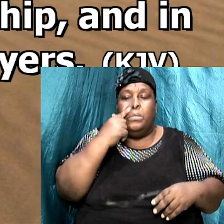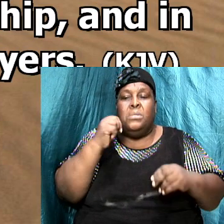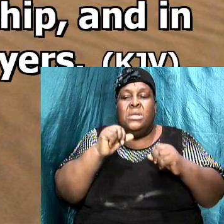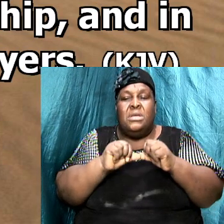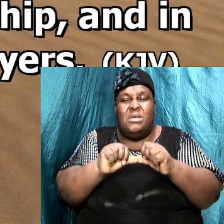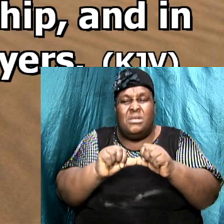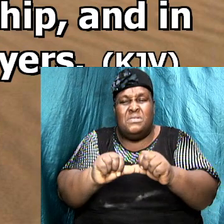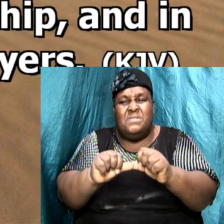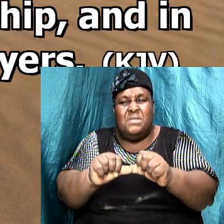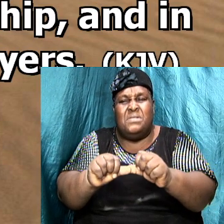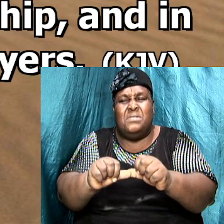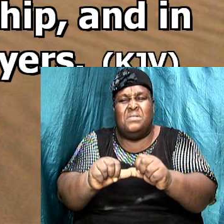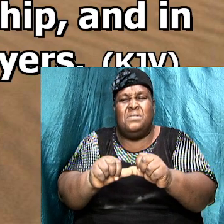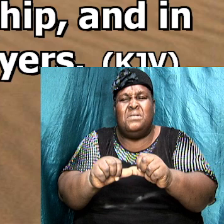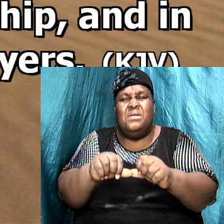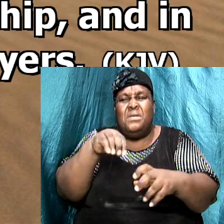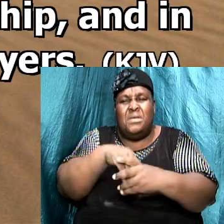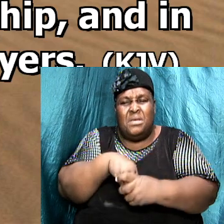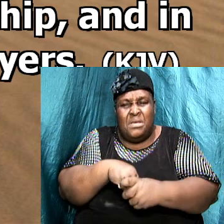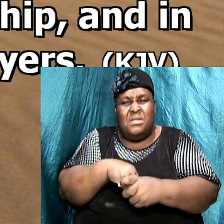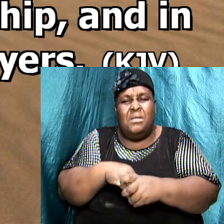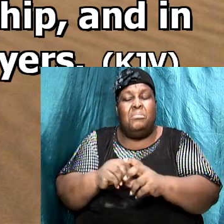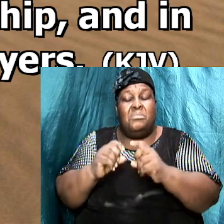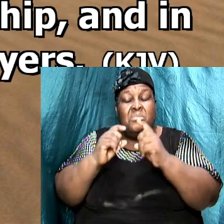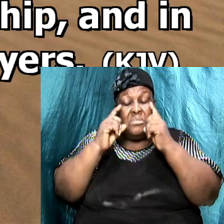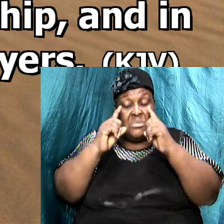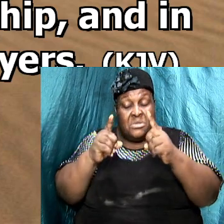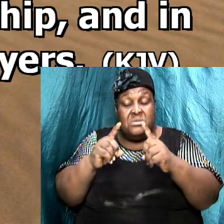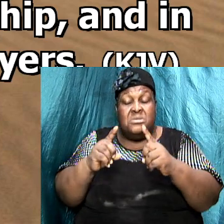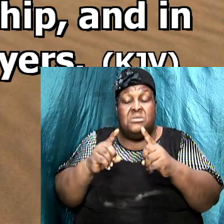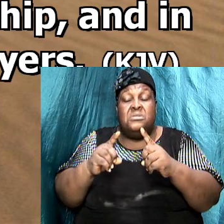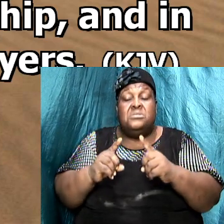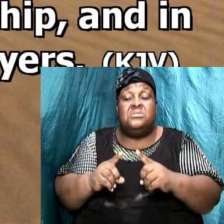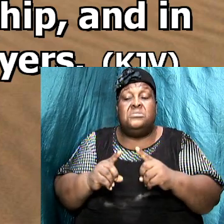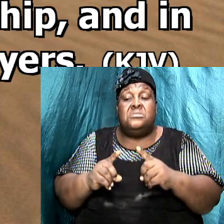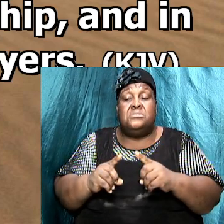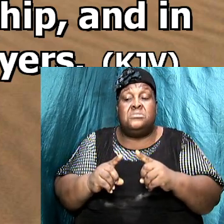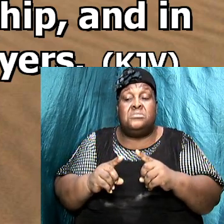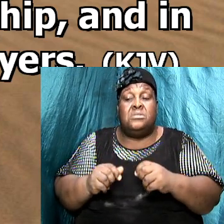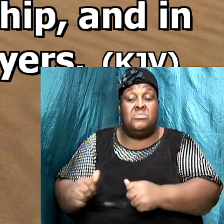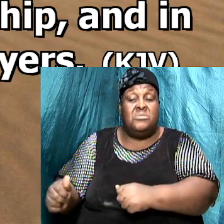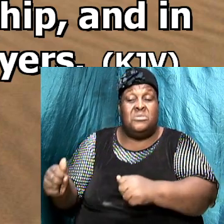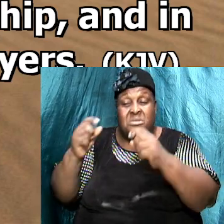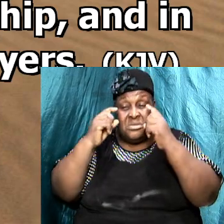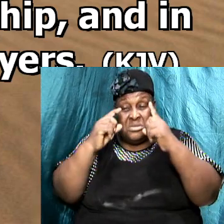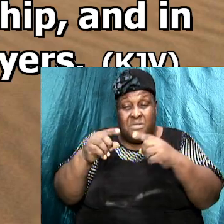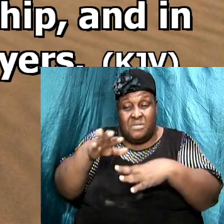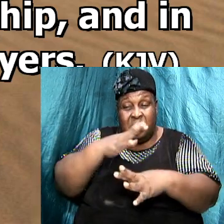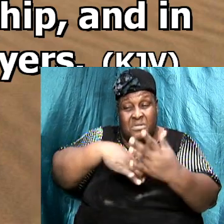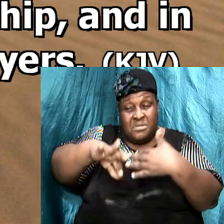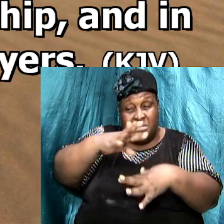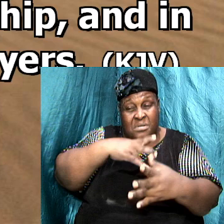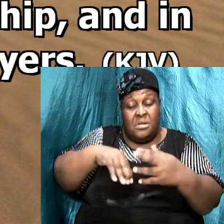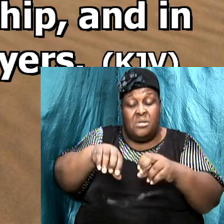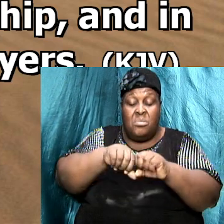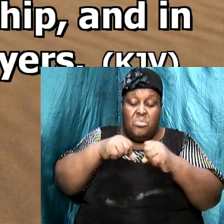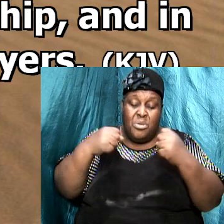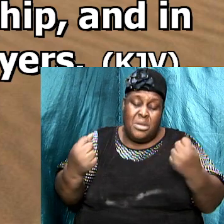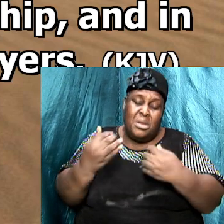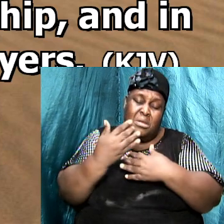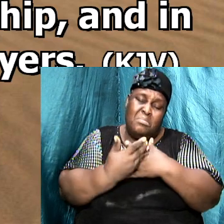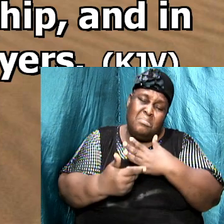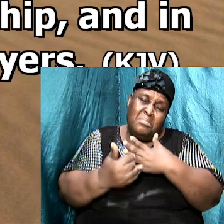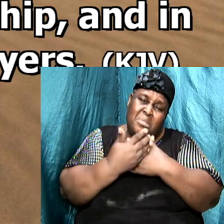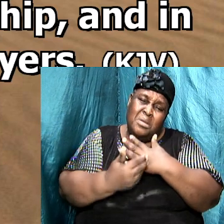continued steadfastly in the apostles' doctrine and fellowship and in the breaking of bread and